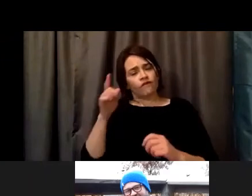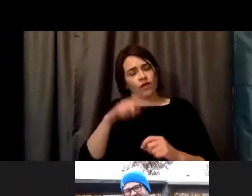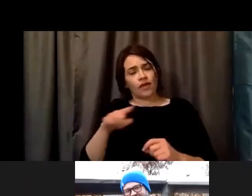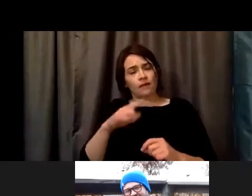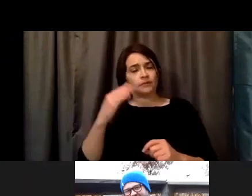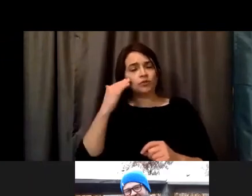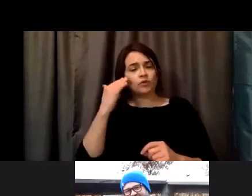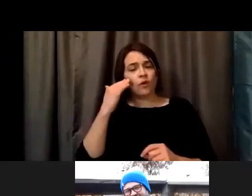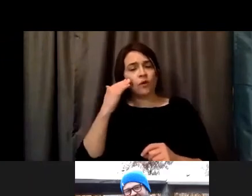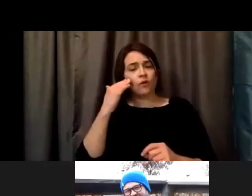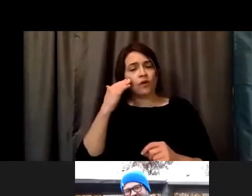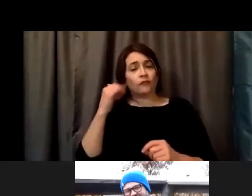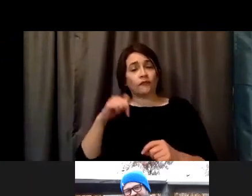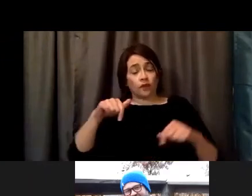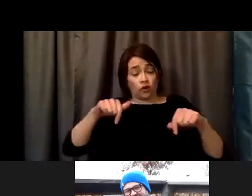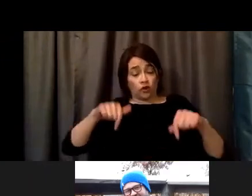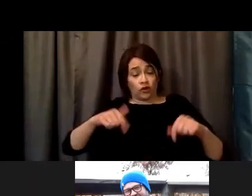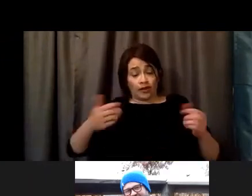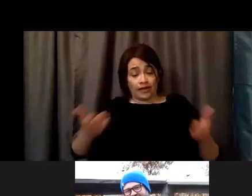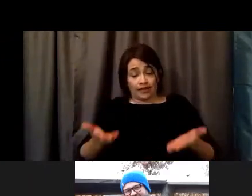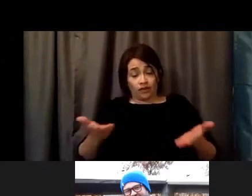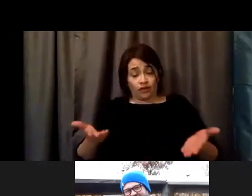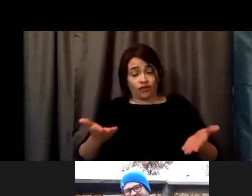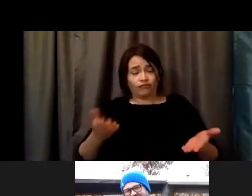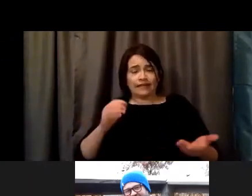and they're not here